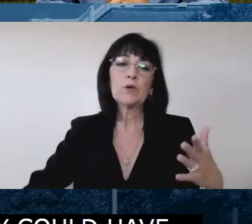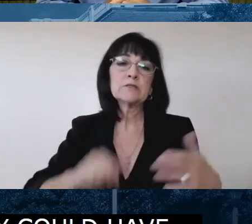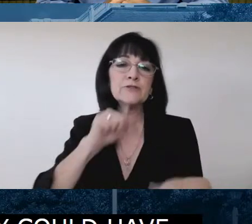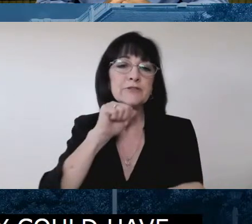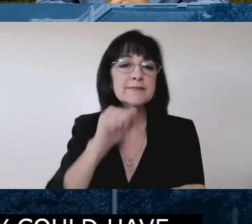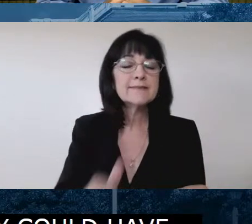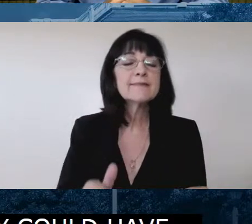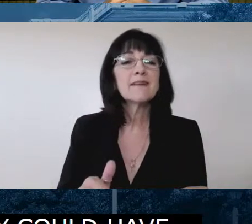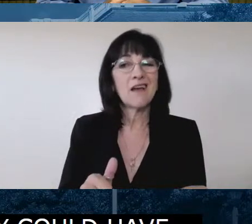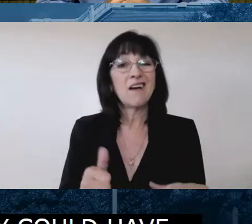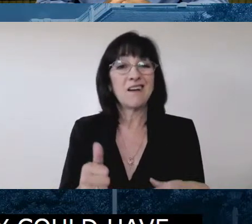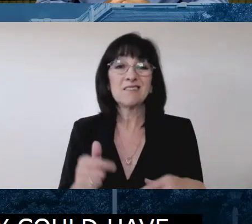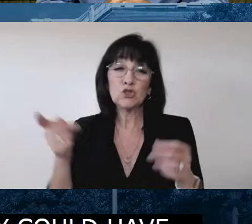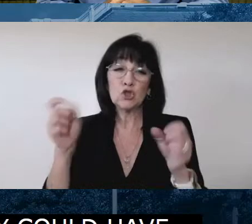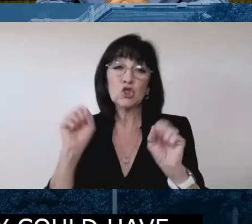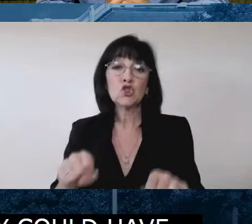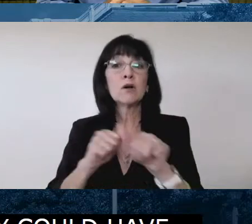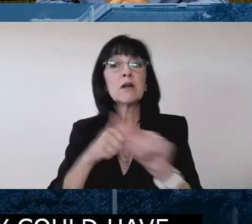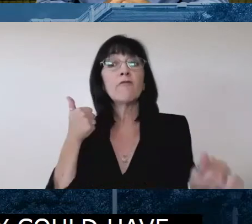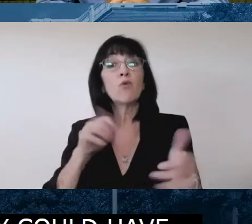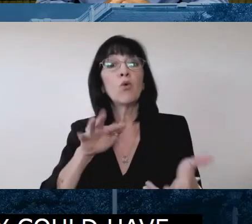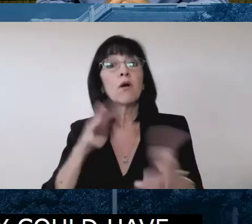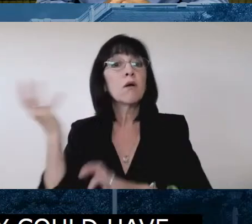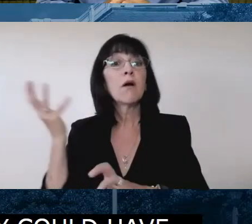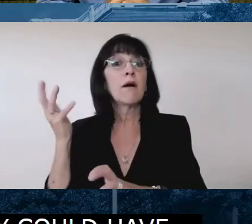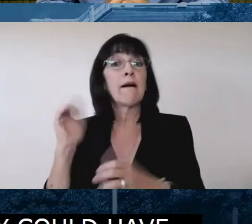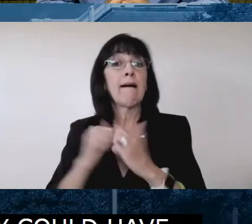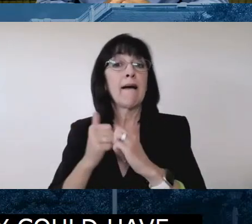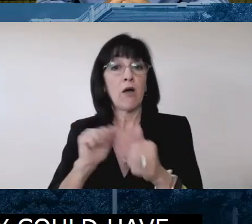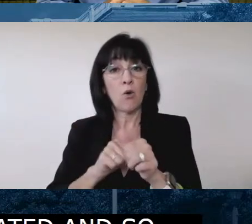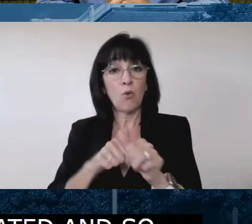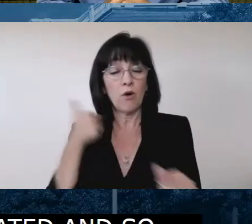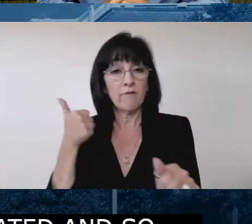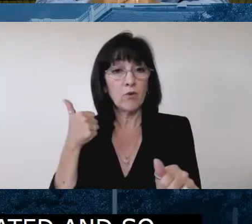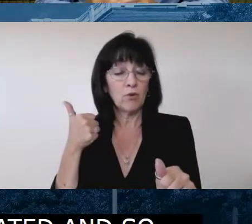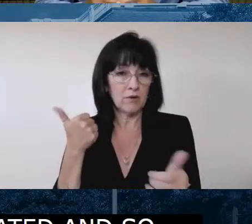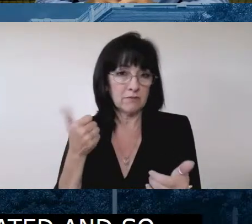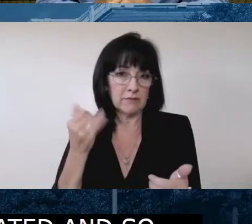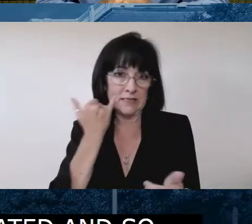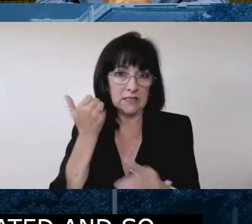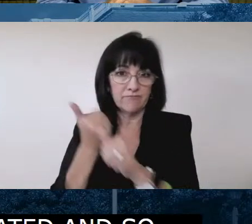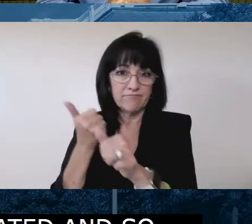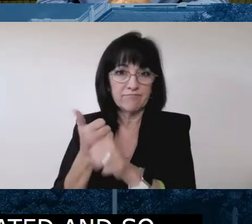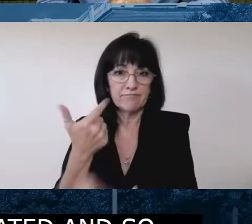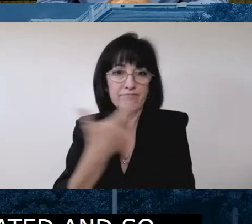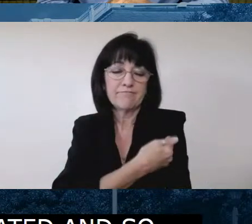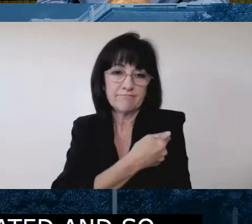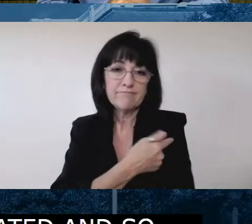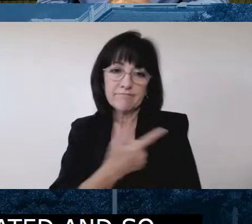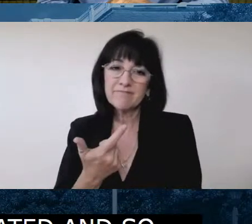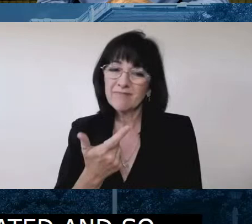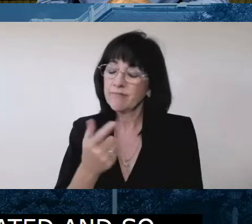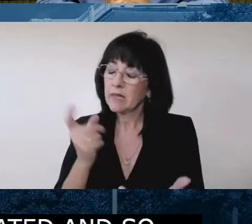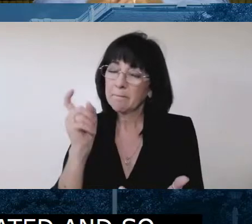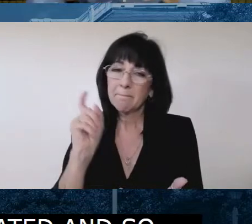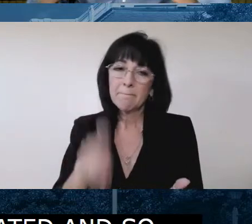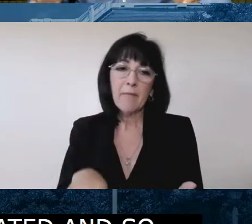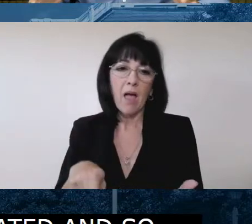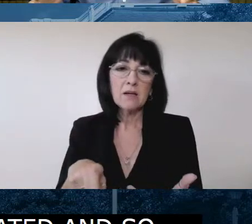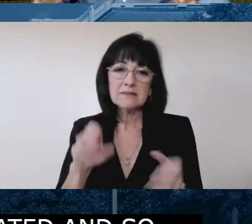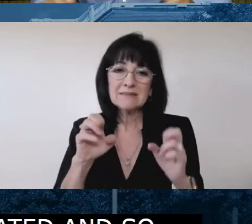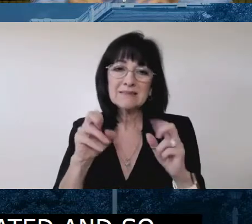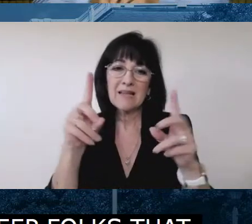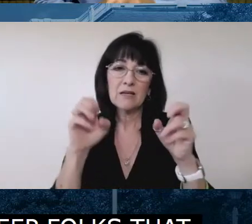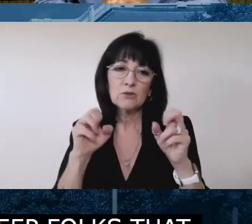getting vaccinated. And so that's our major objective there. We got to keep folks that are being exposed tested so we know where